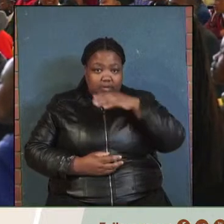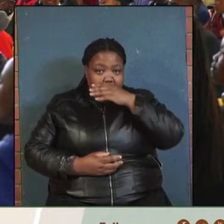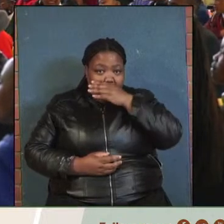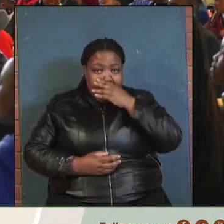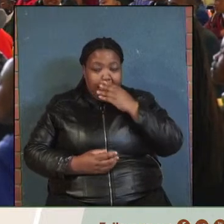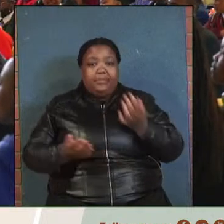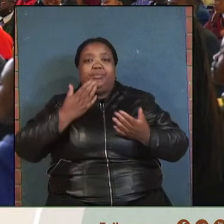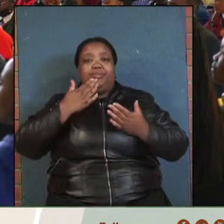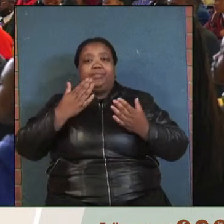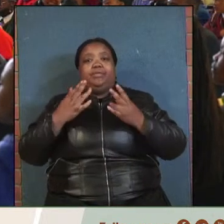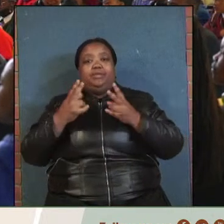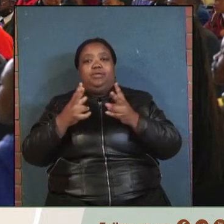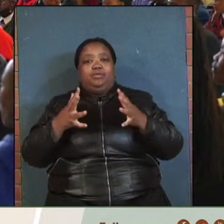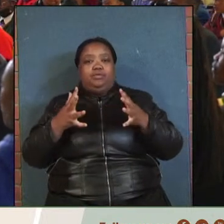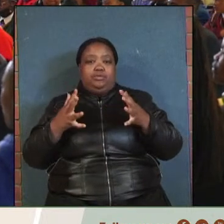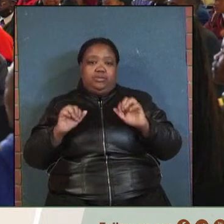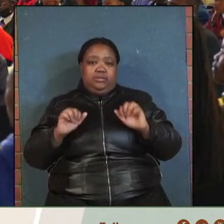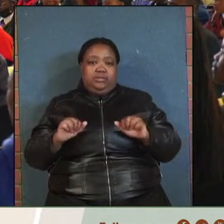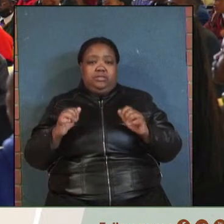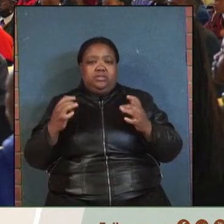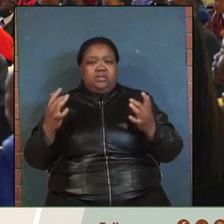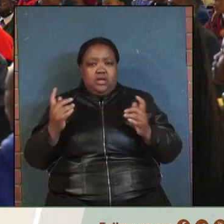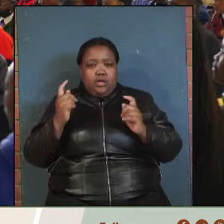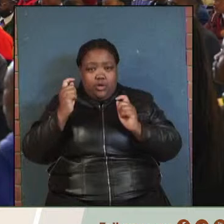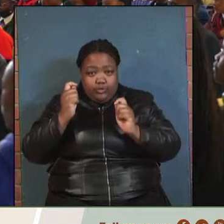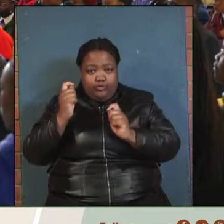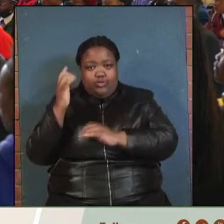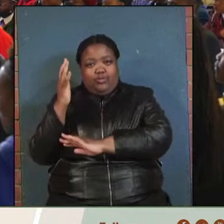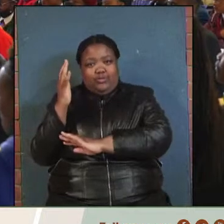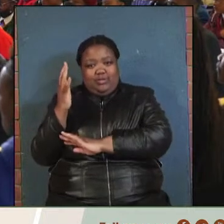Thank you very much, Honorable Speaker.